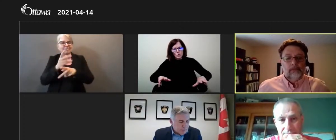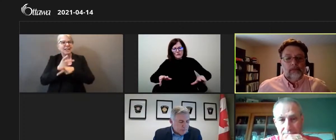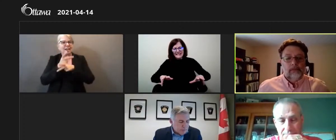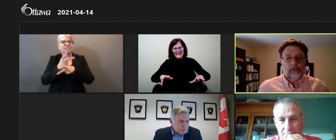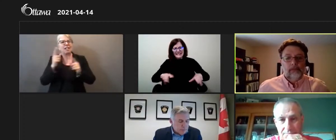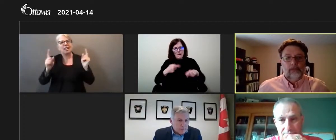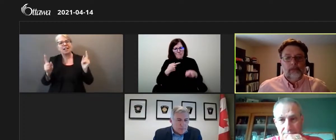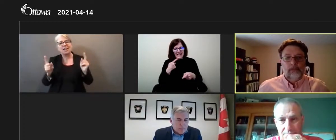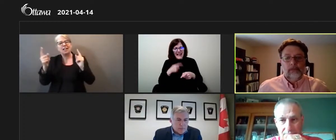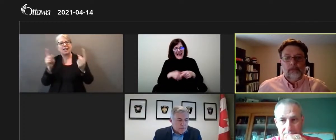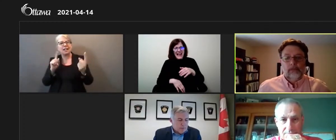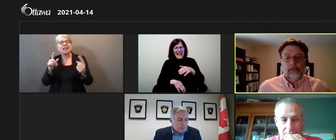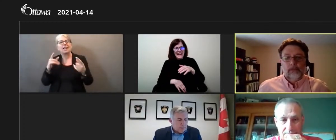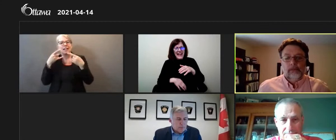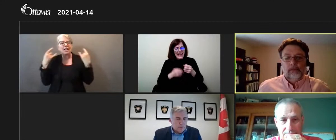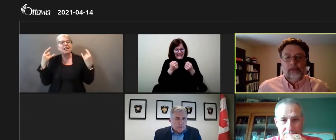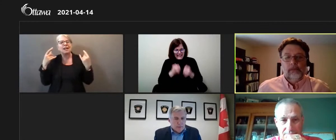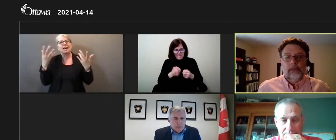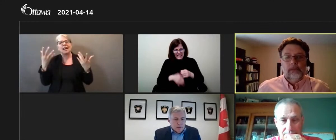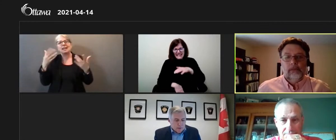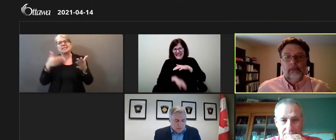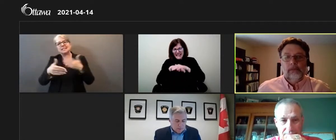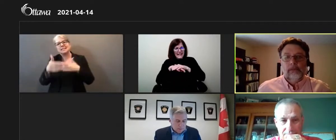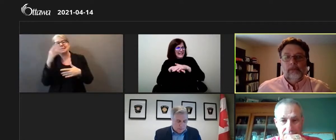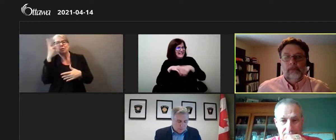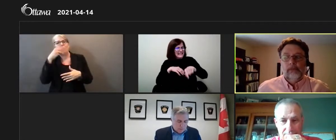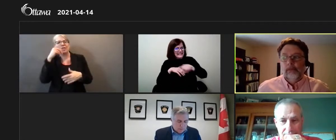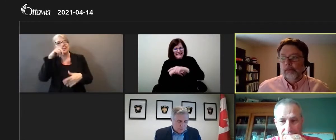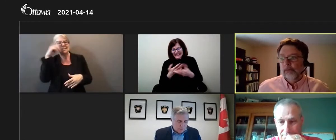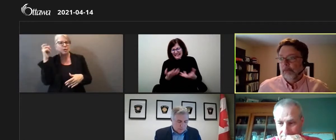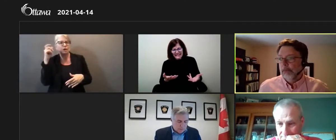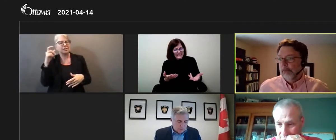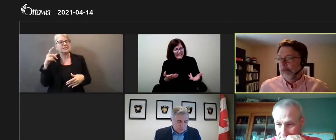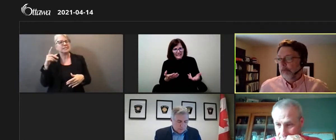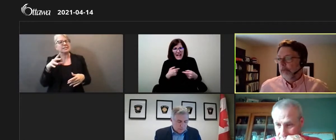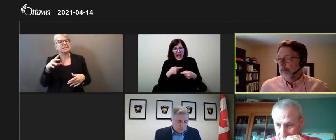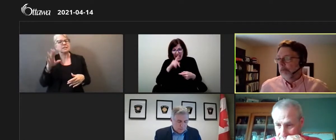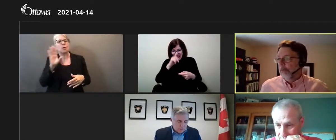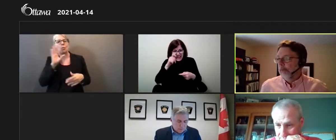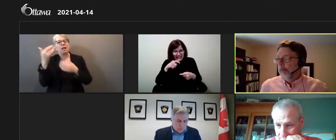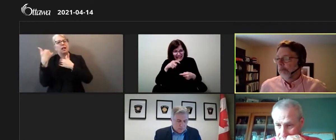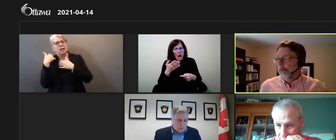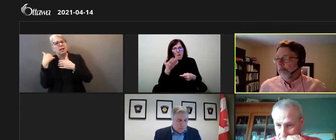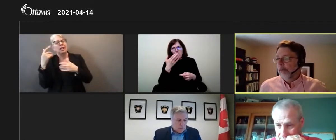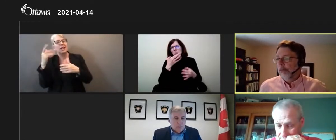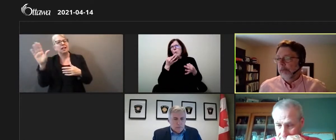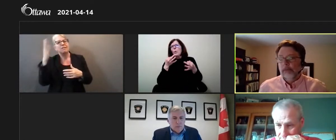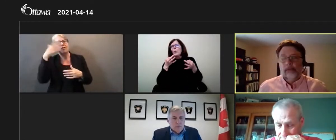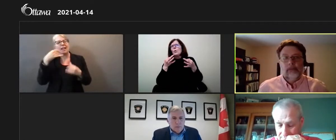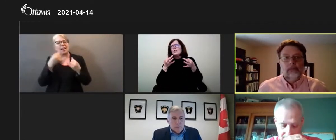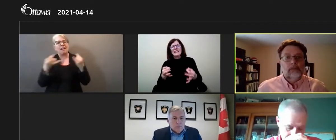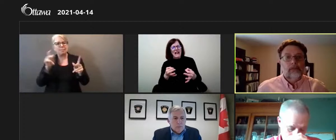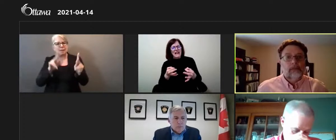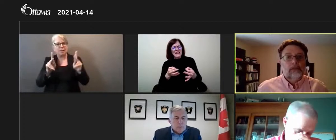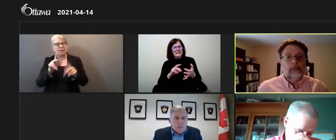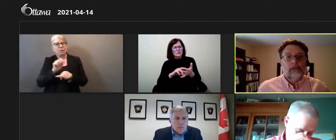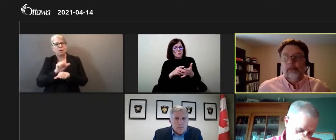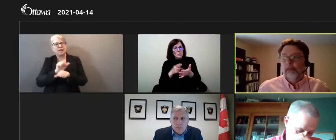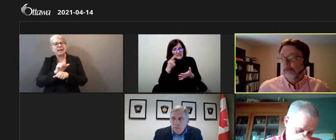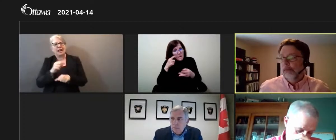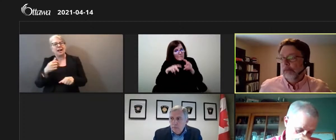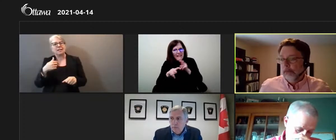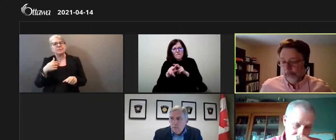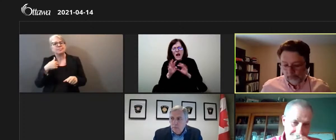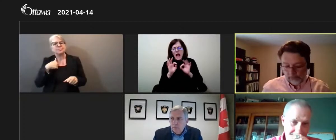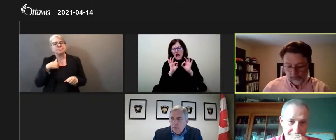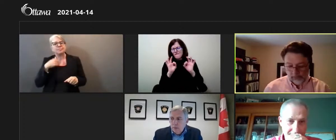going into another really beautiful summer, it's going to take a toll on our frontline officers. So I would love to, I know it